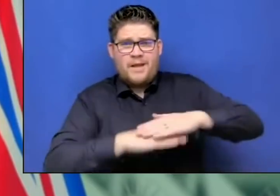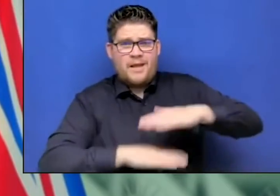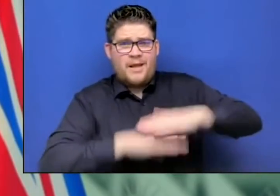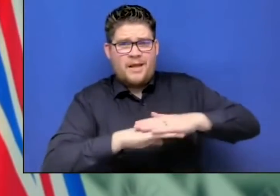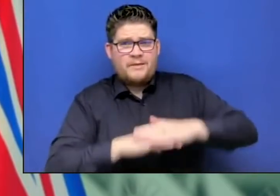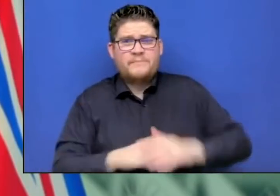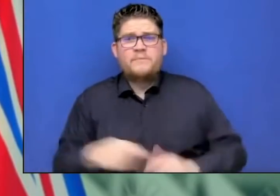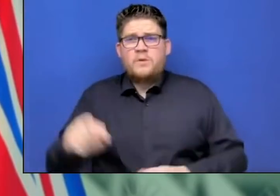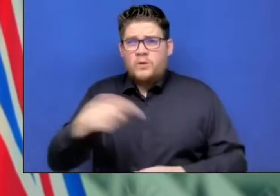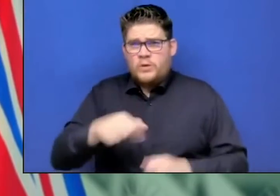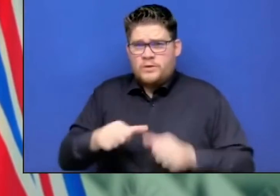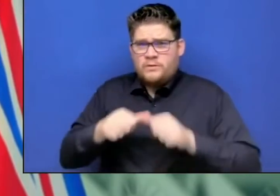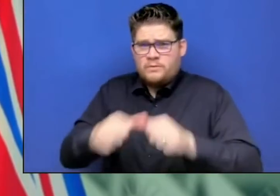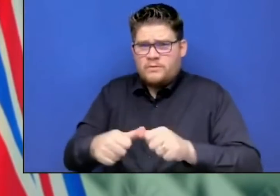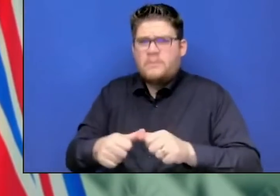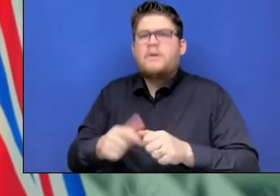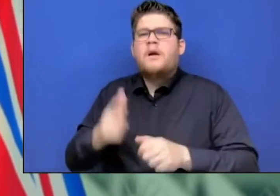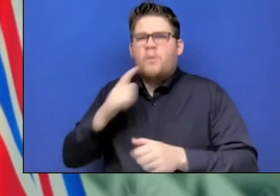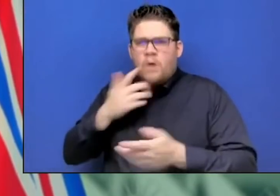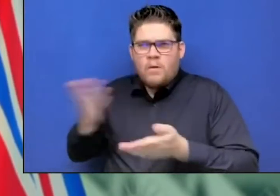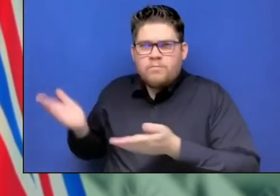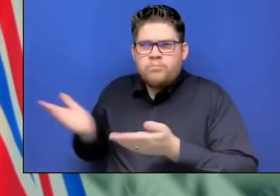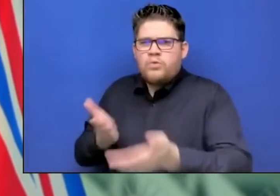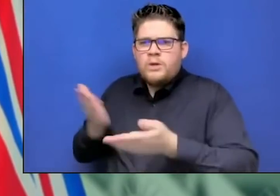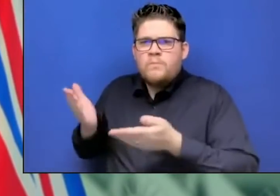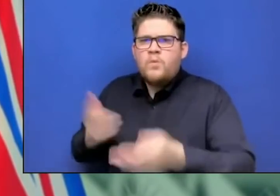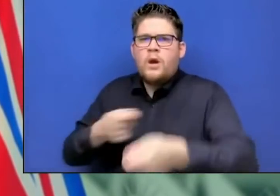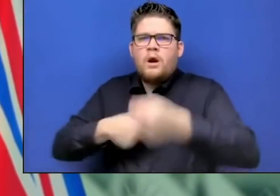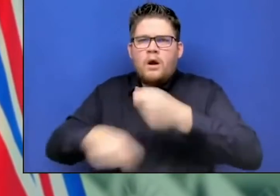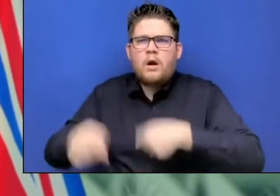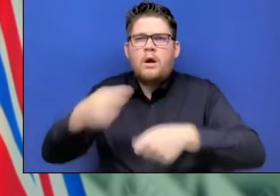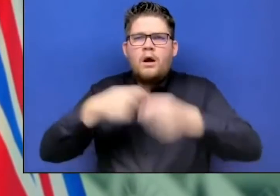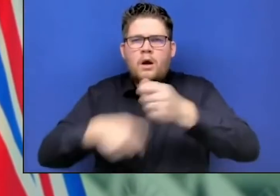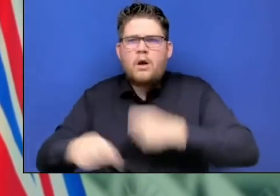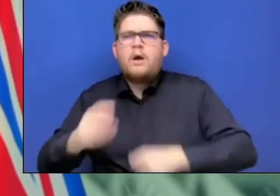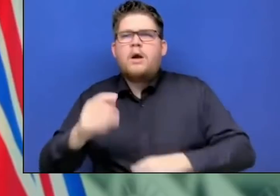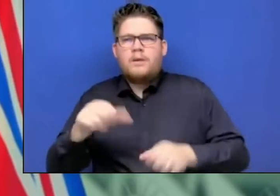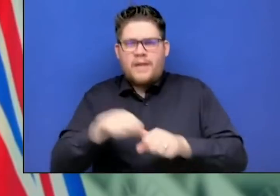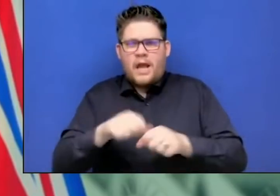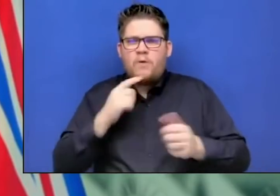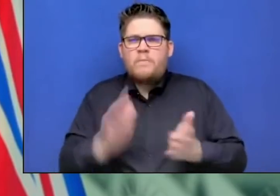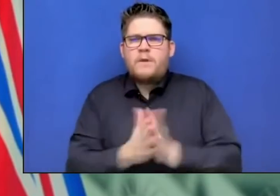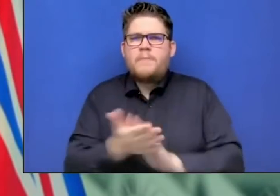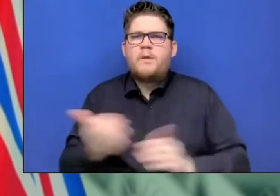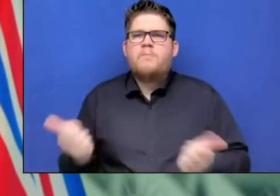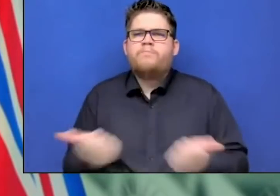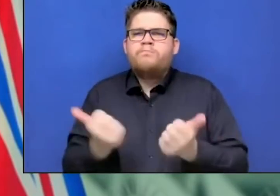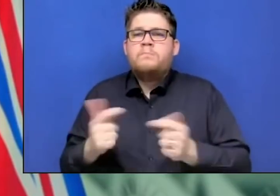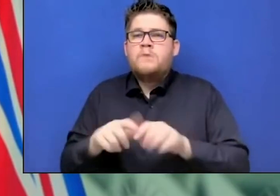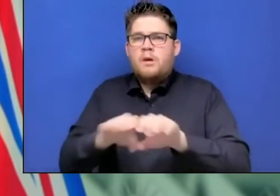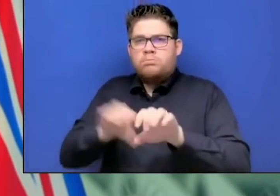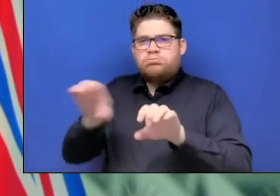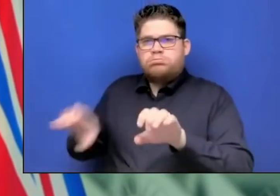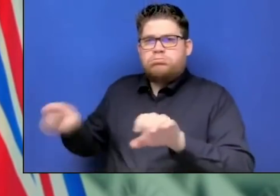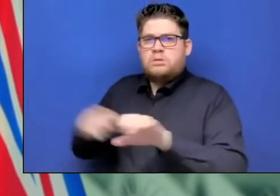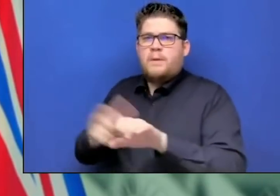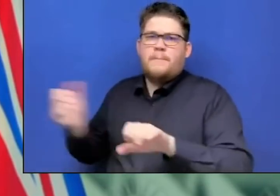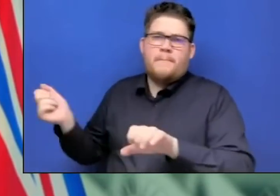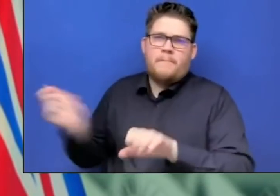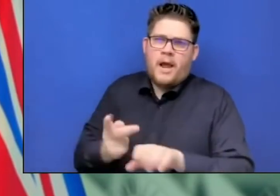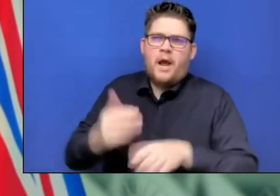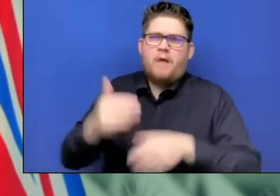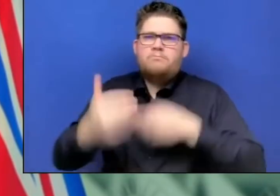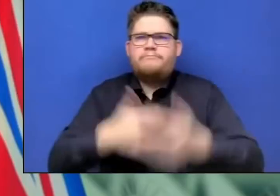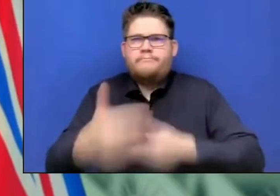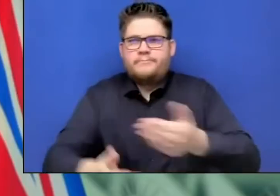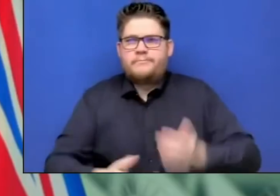have a stable supply of fuel in our province until our traditional supply routes are able to restart. So